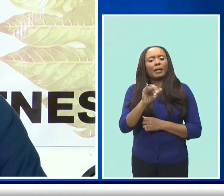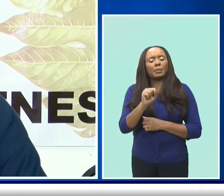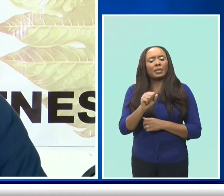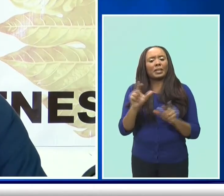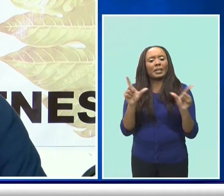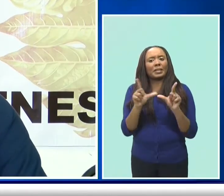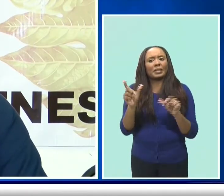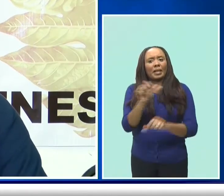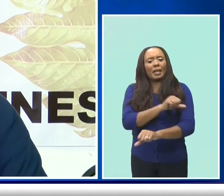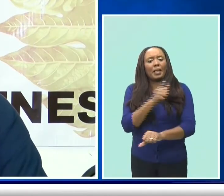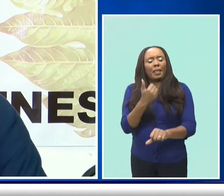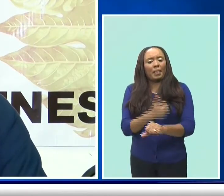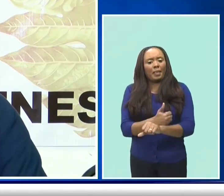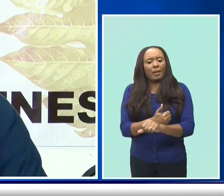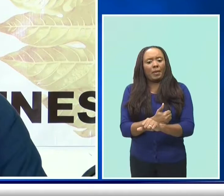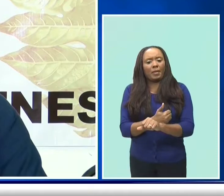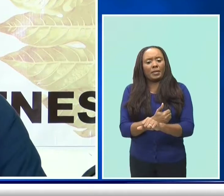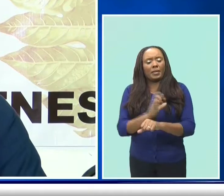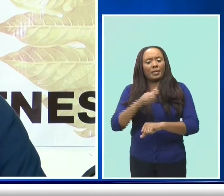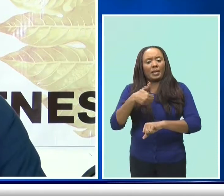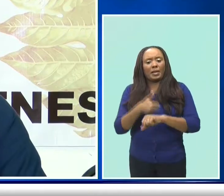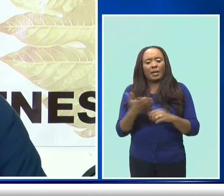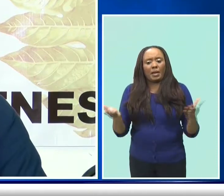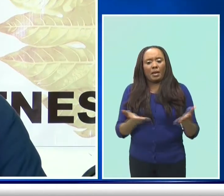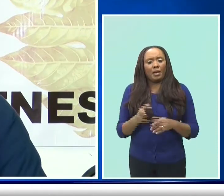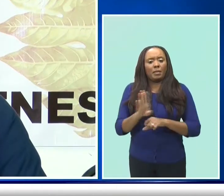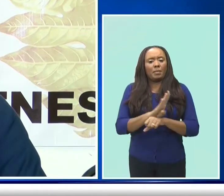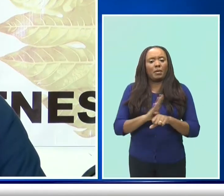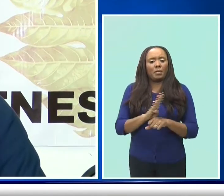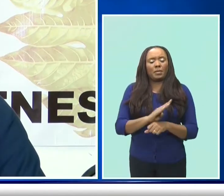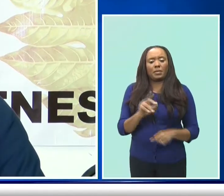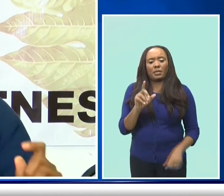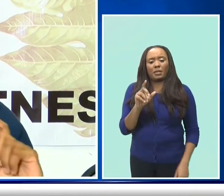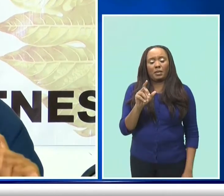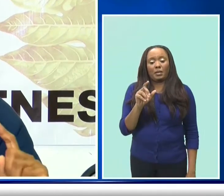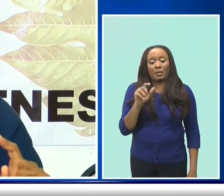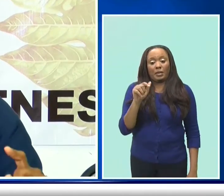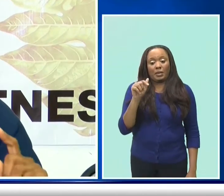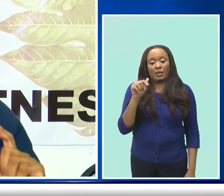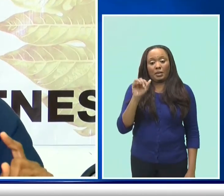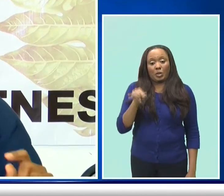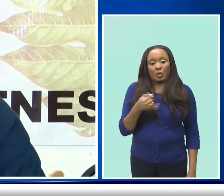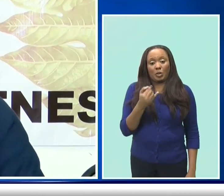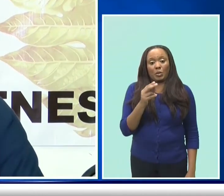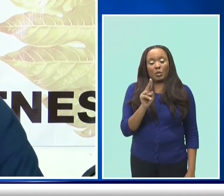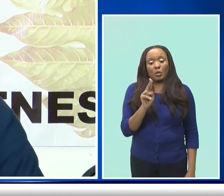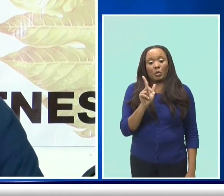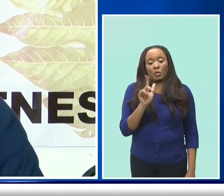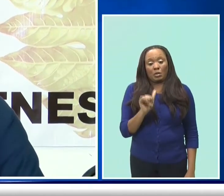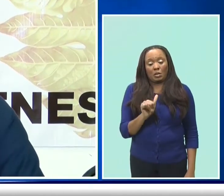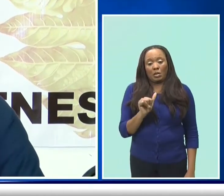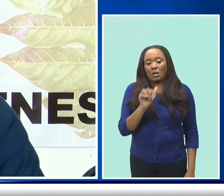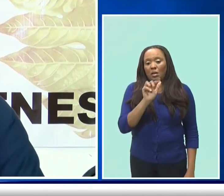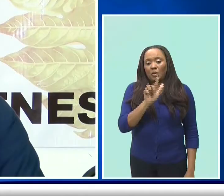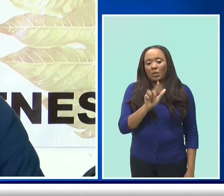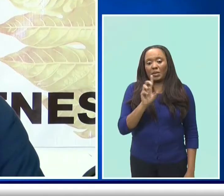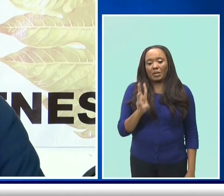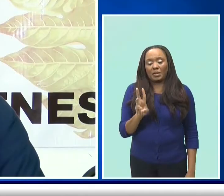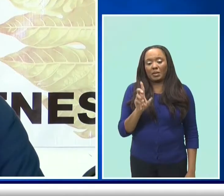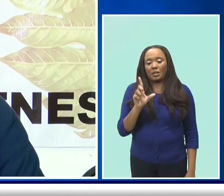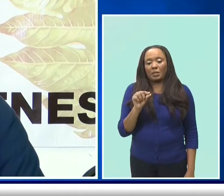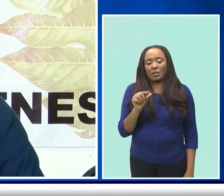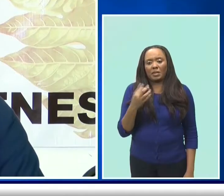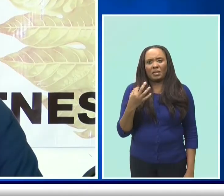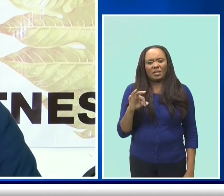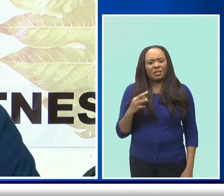in Barbados on July 26, 2019? July 26, 2019.